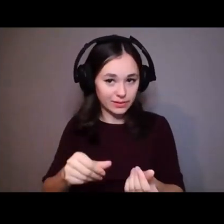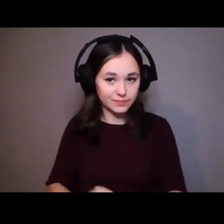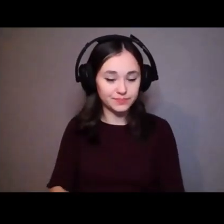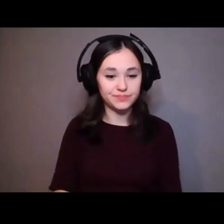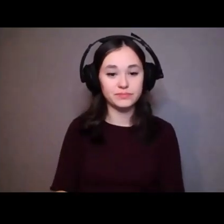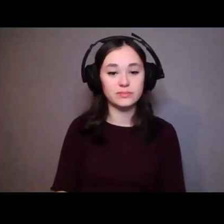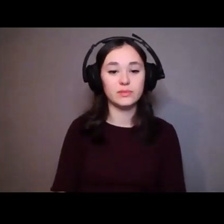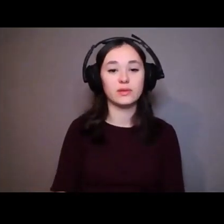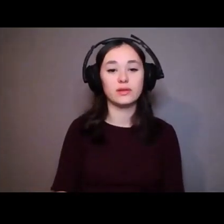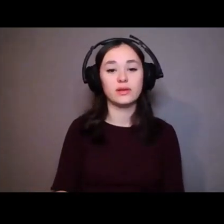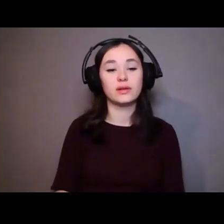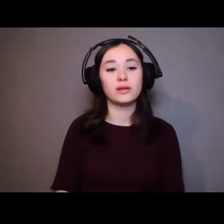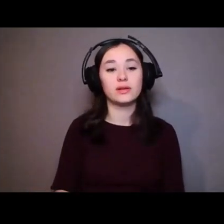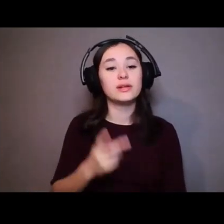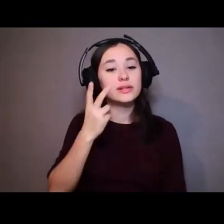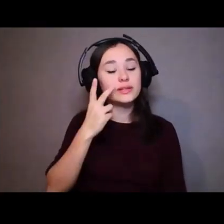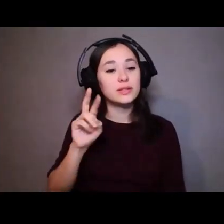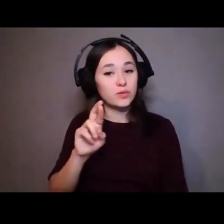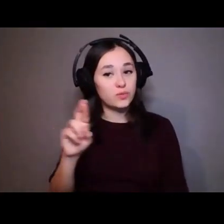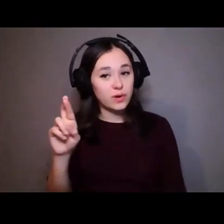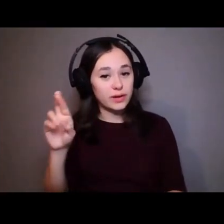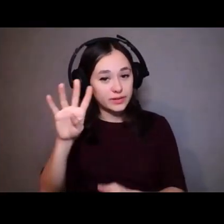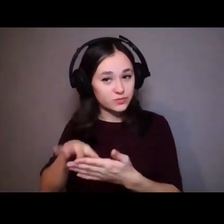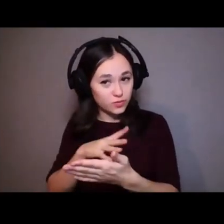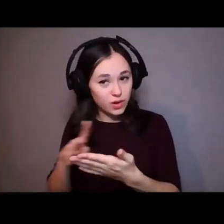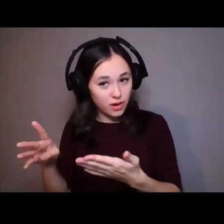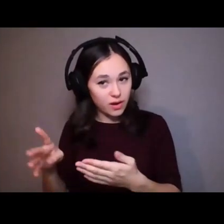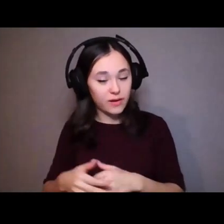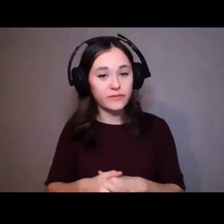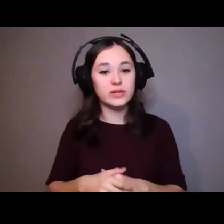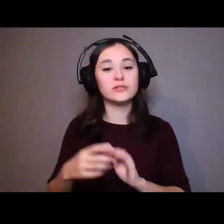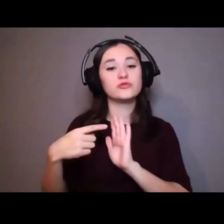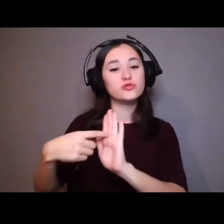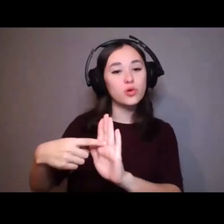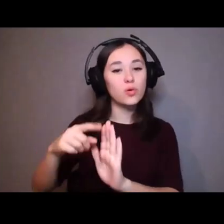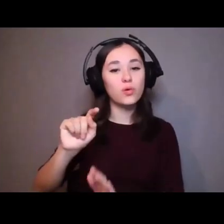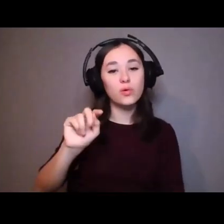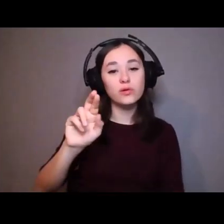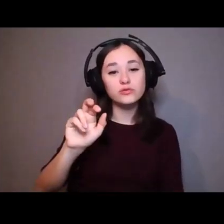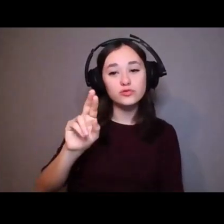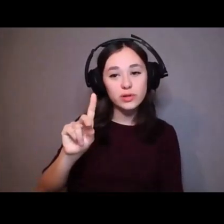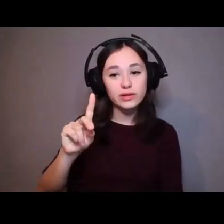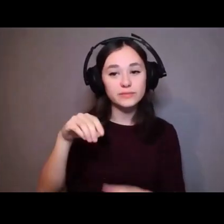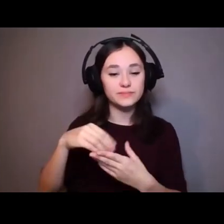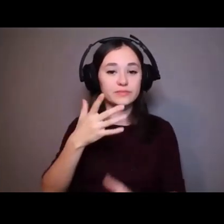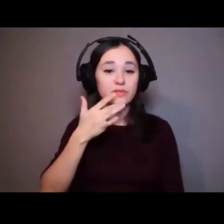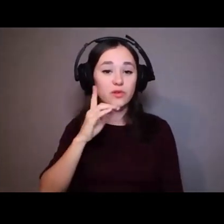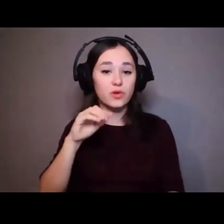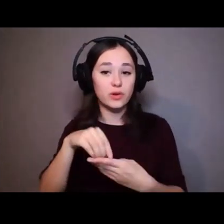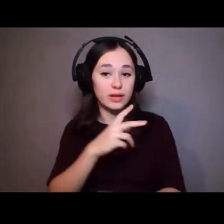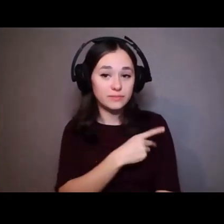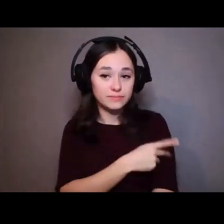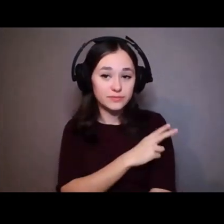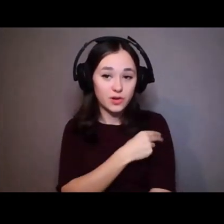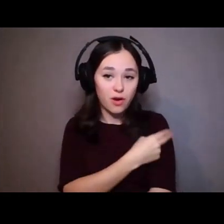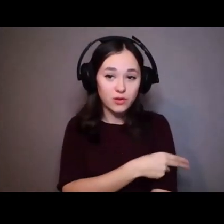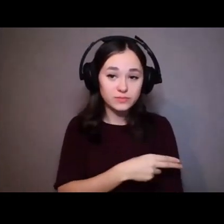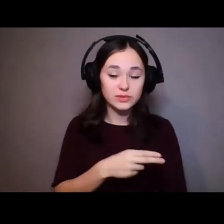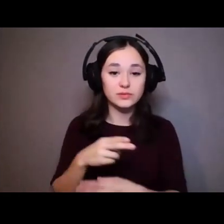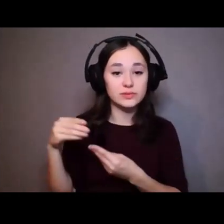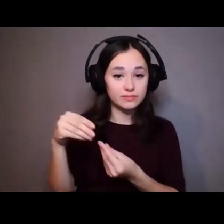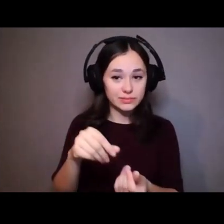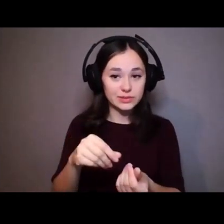The figure on the right side of the slide shows trends again in Colorado's inpatient hospital spending over the